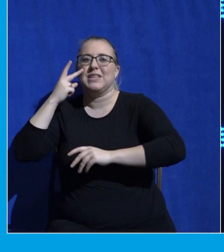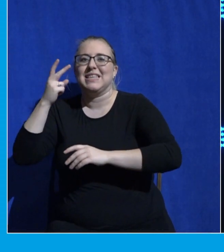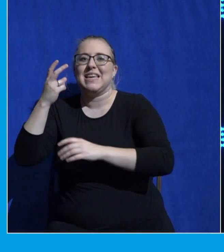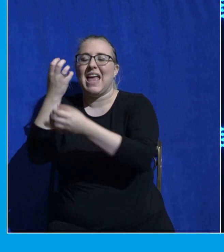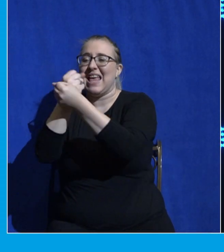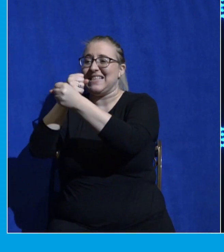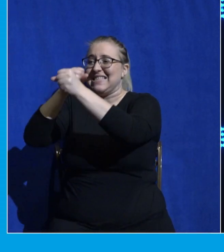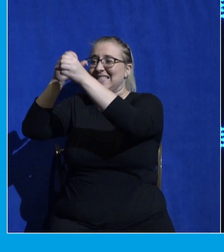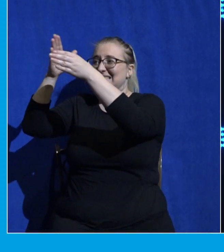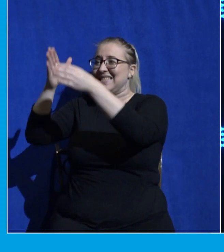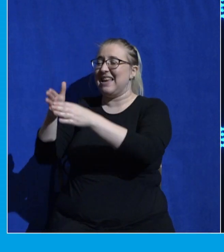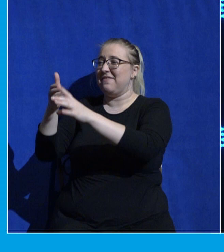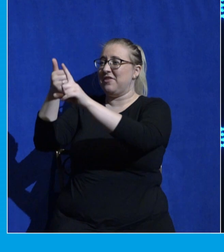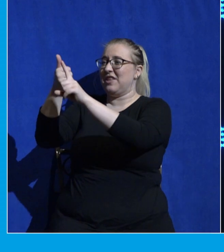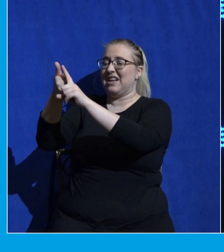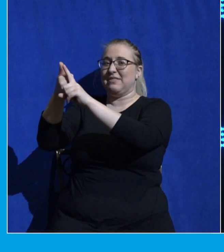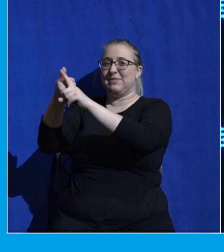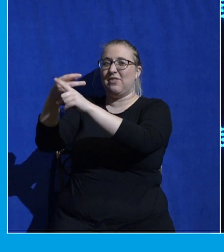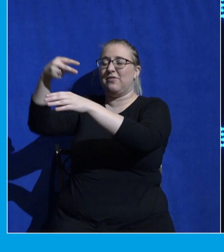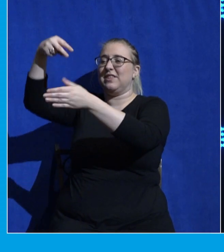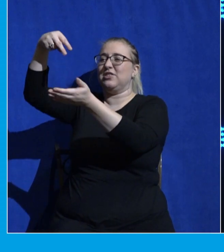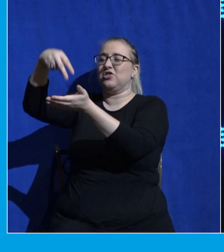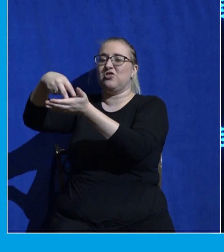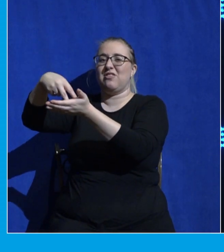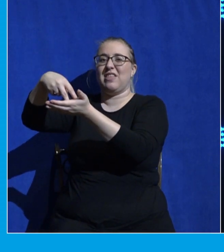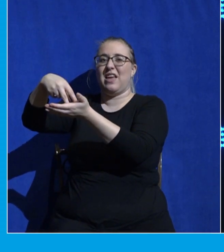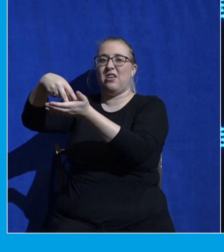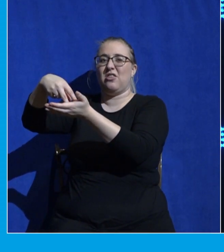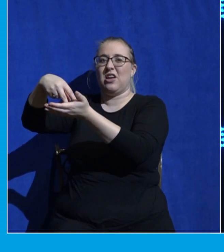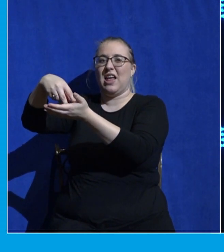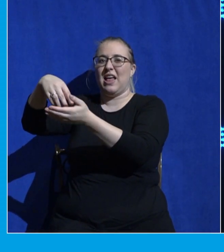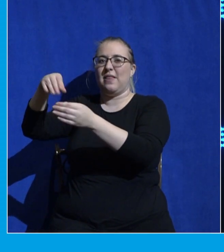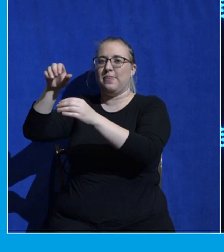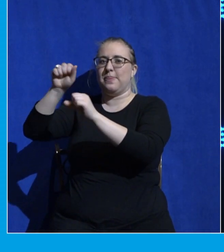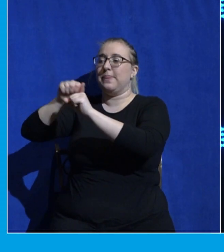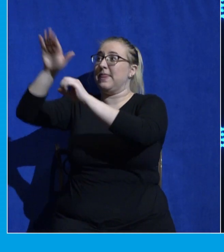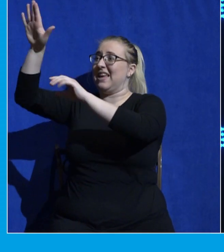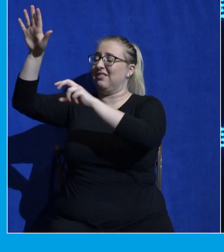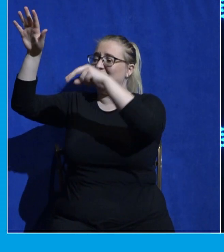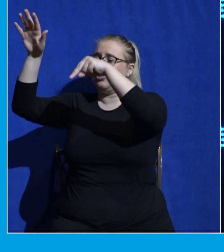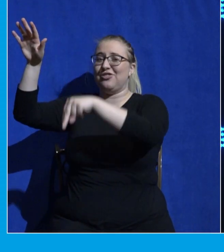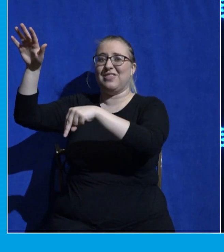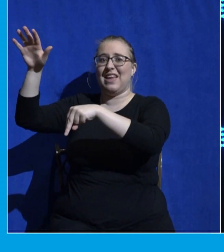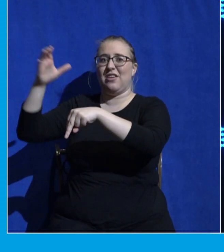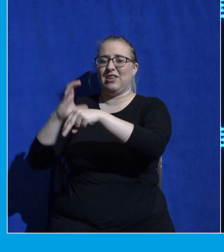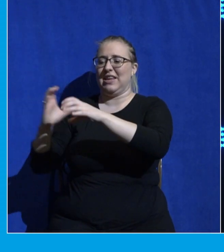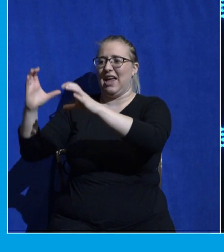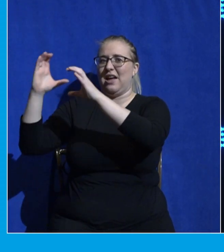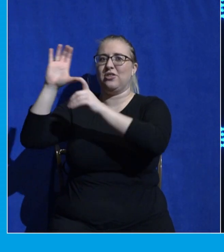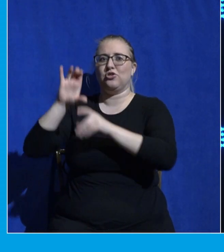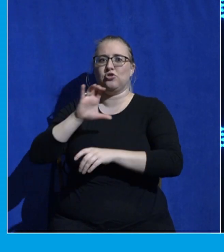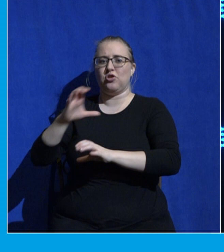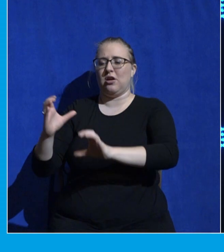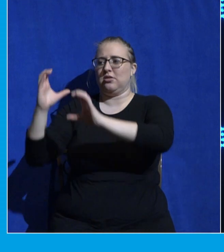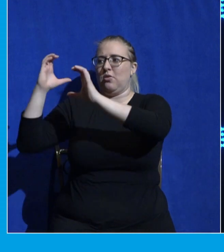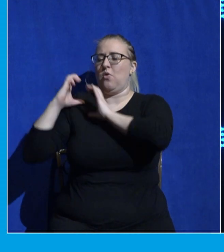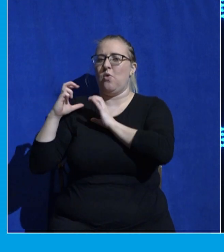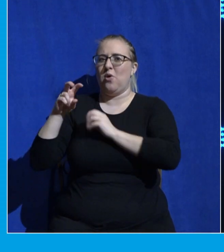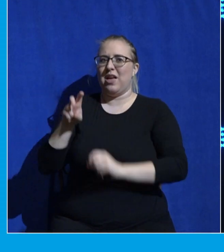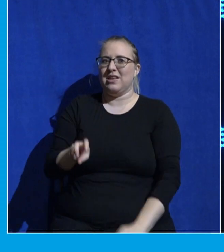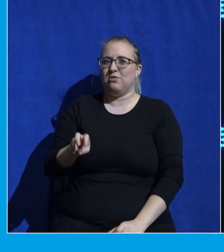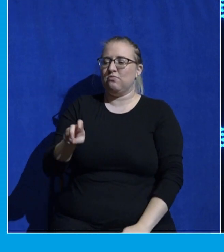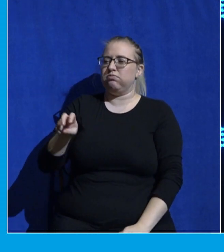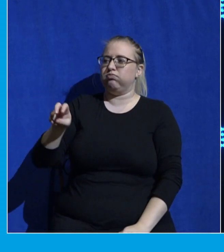of a hill, put a cross on his back, and he went up. He went up. We have a Savior. Remember this. We have a